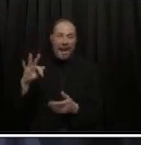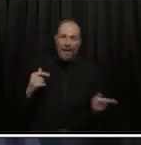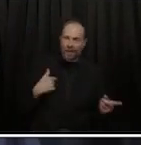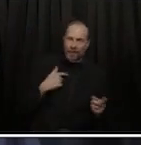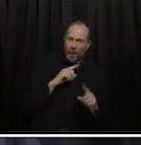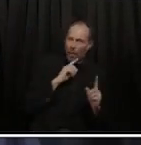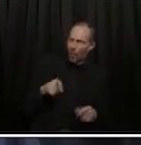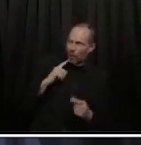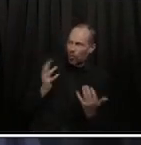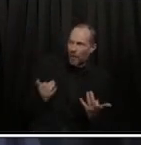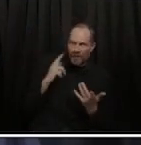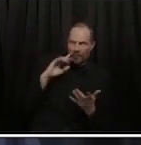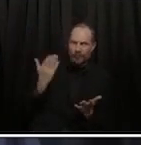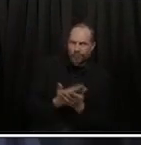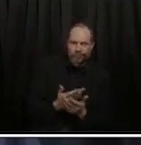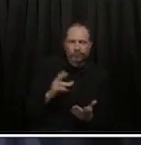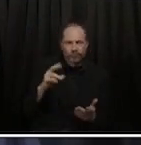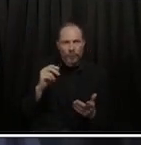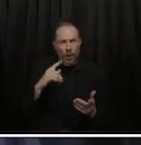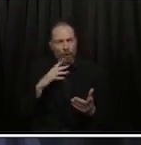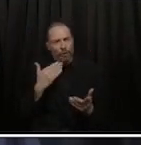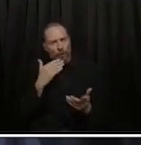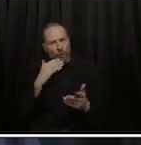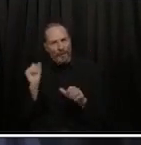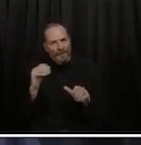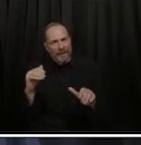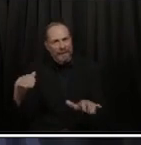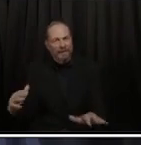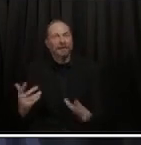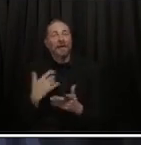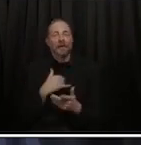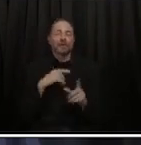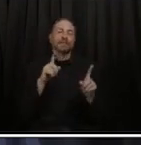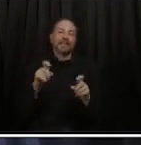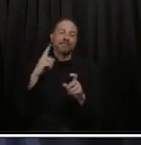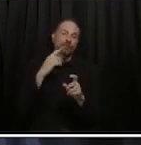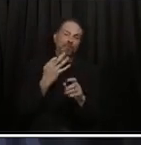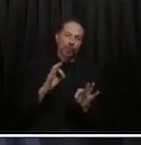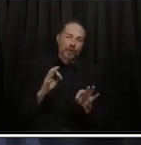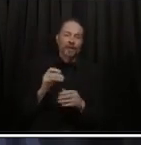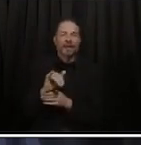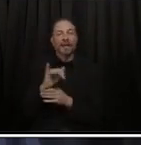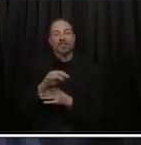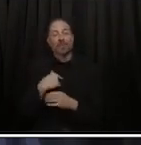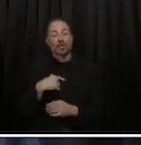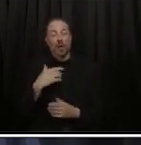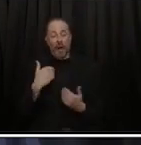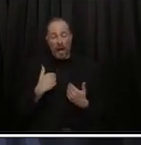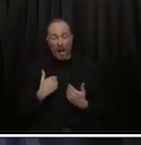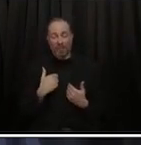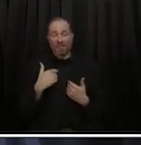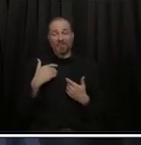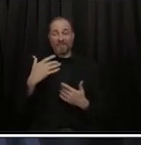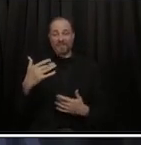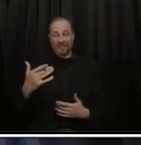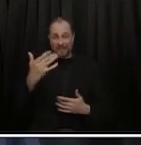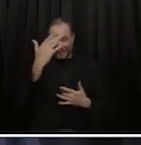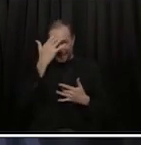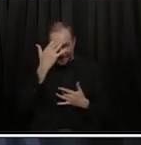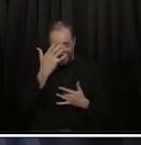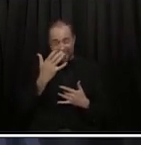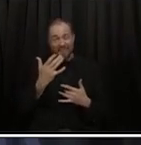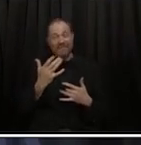we're happy with that. There are many other ways to get tests. Tests are free. If you're experiencing symptoms, I want to be clear, you do